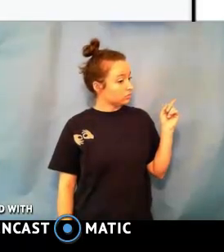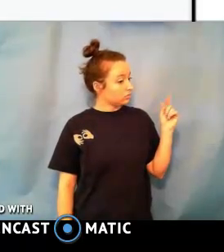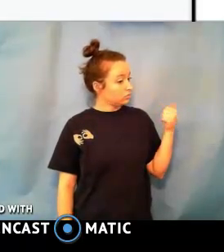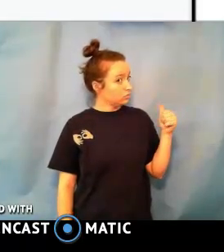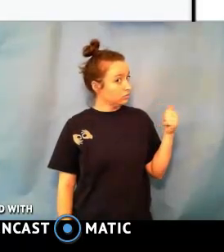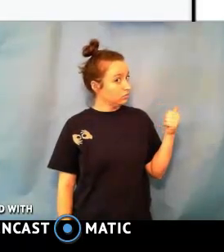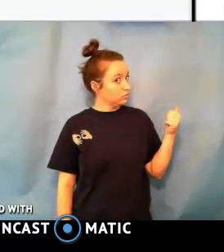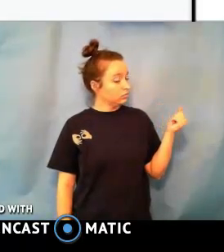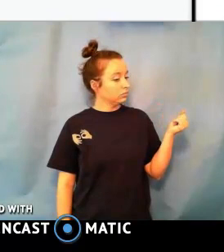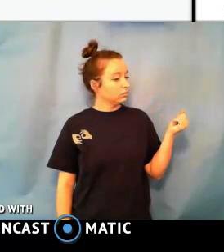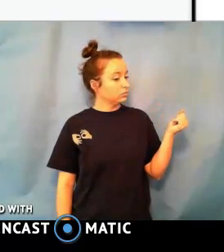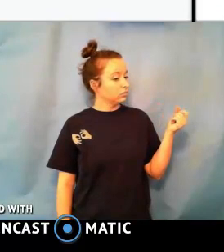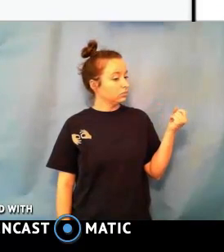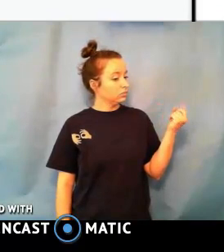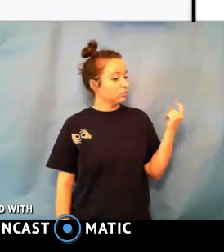10,